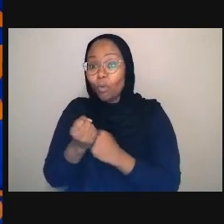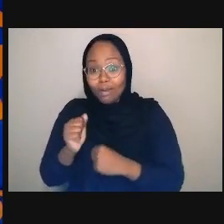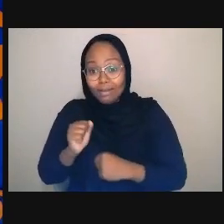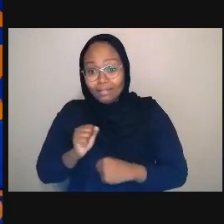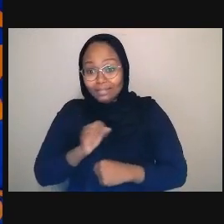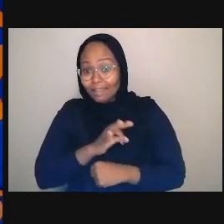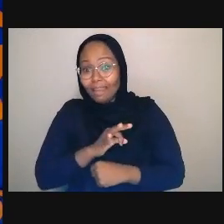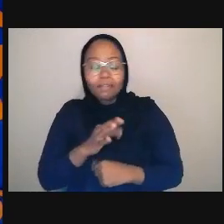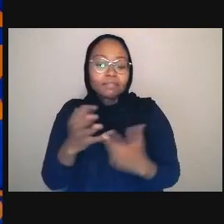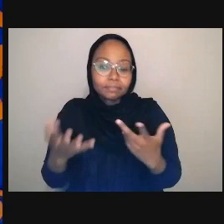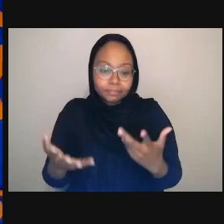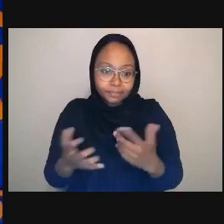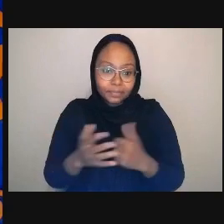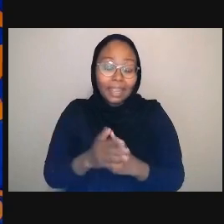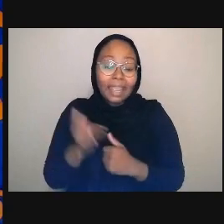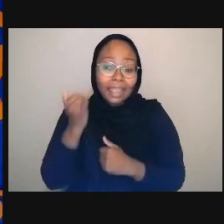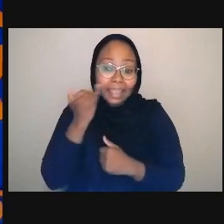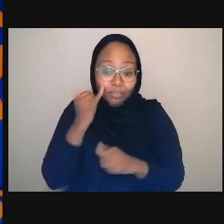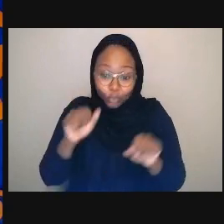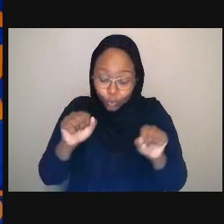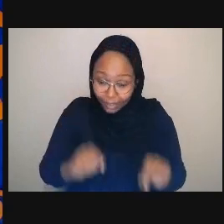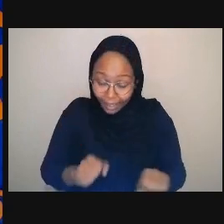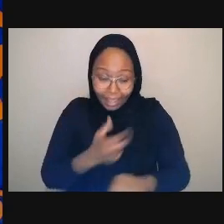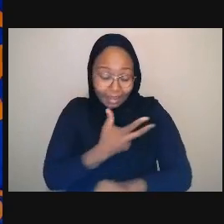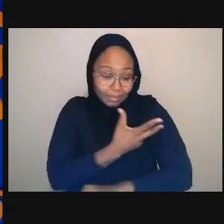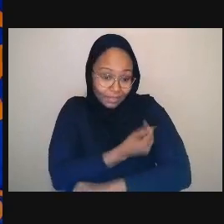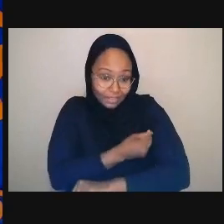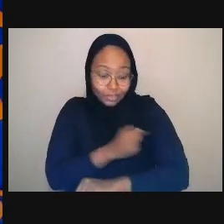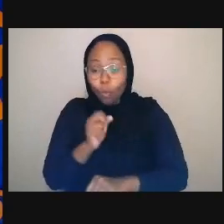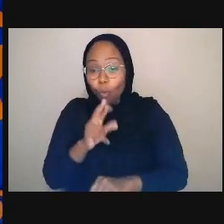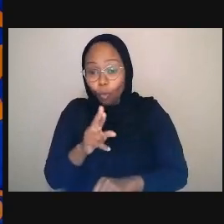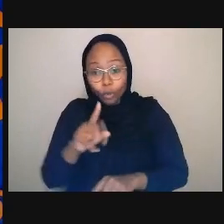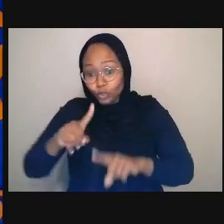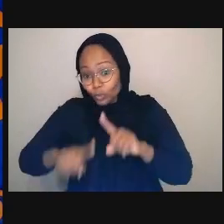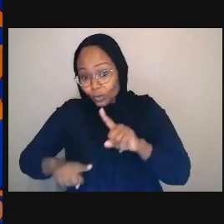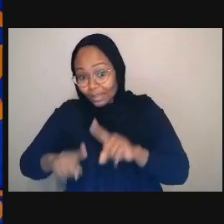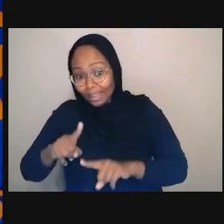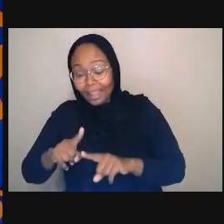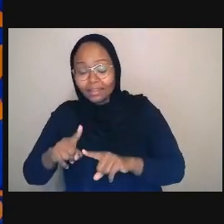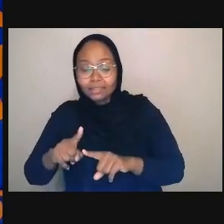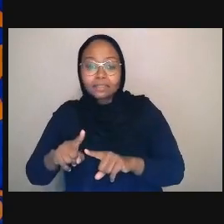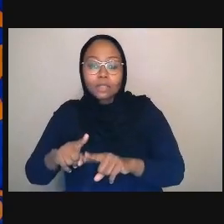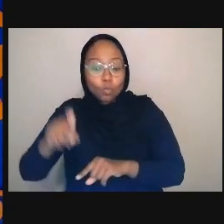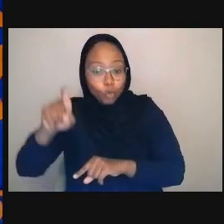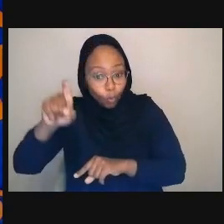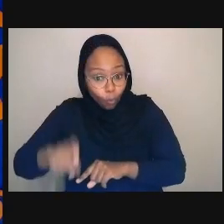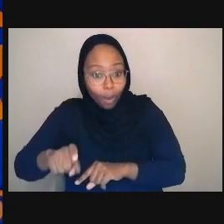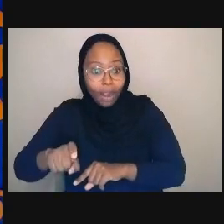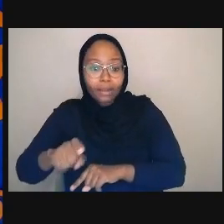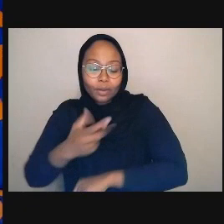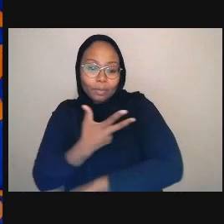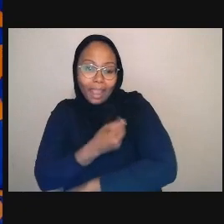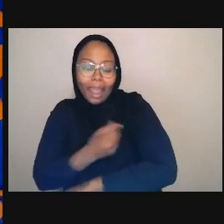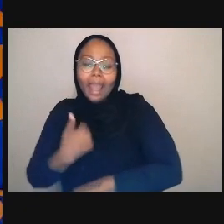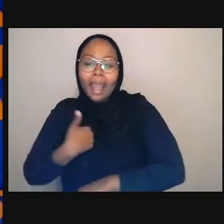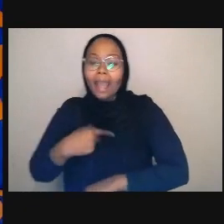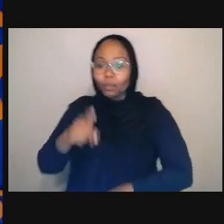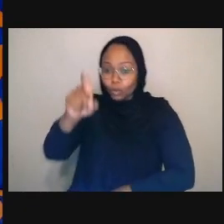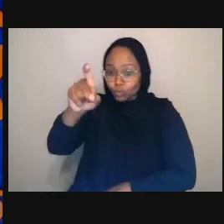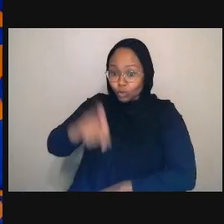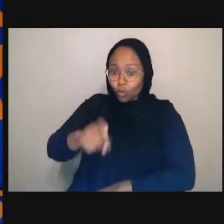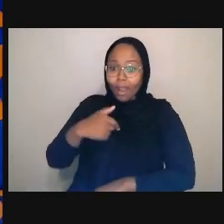be vaccinated, or you can't implement a mandate, I would require intermittent testing for